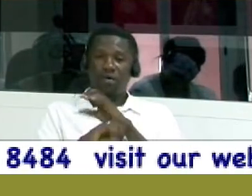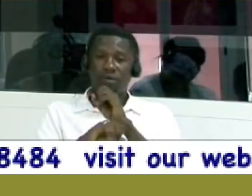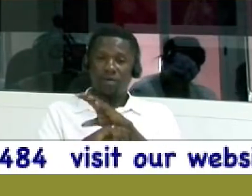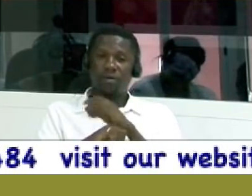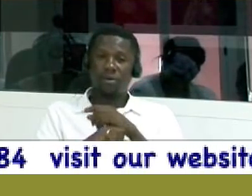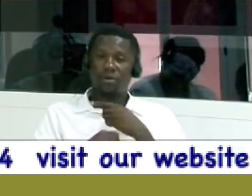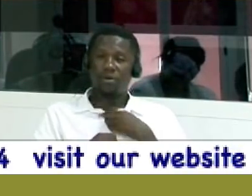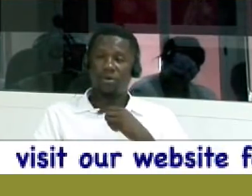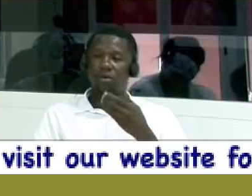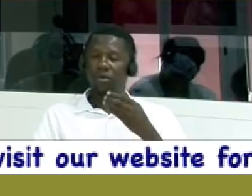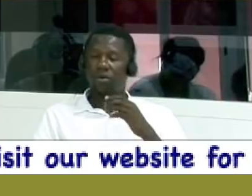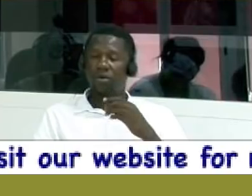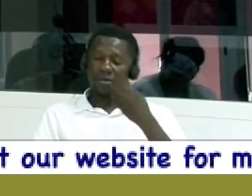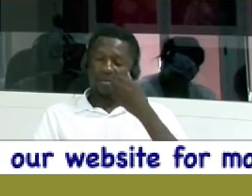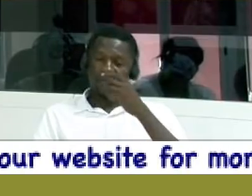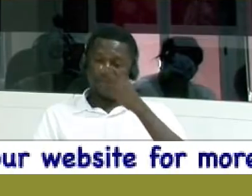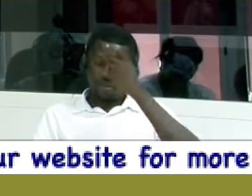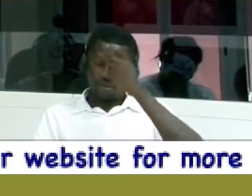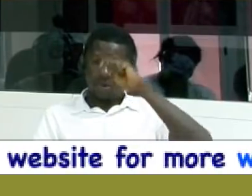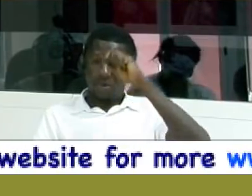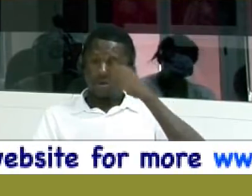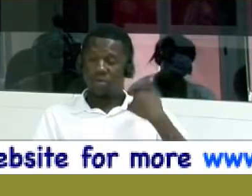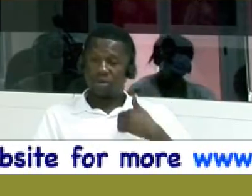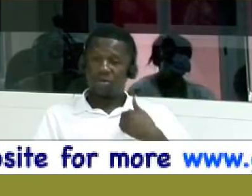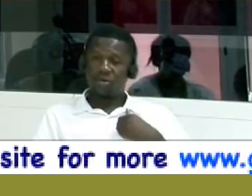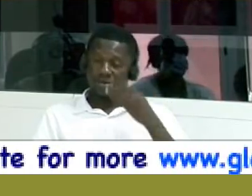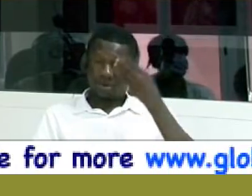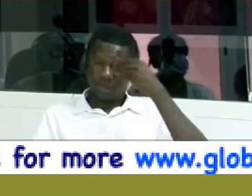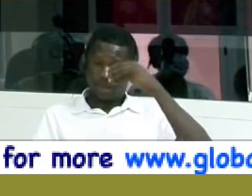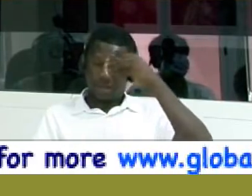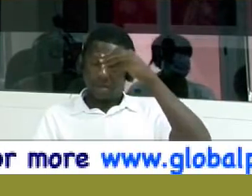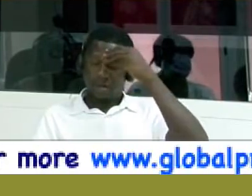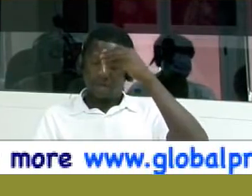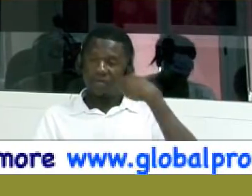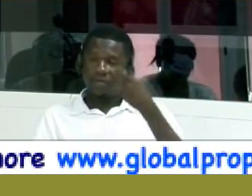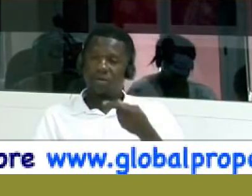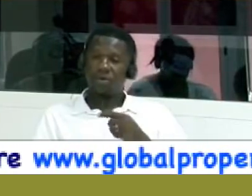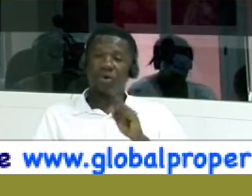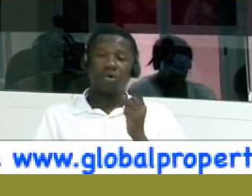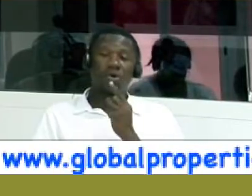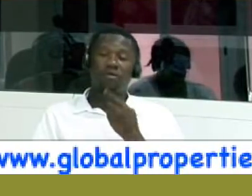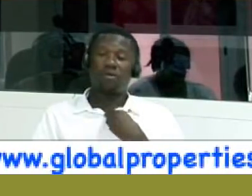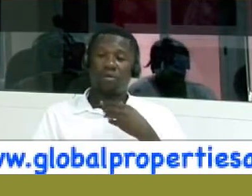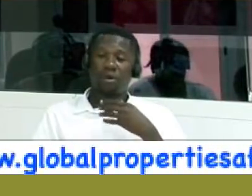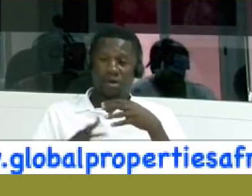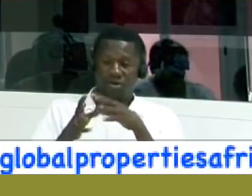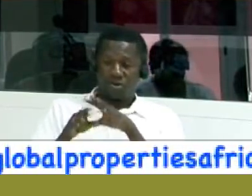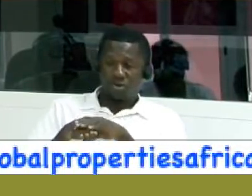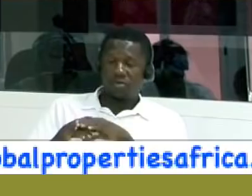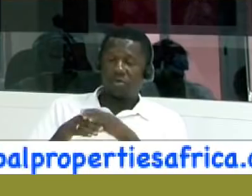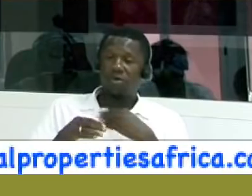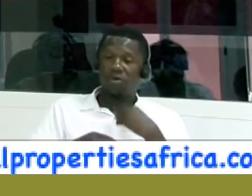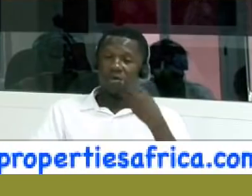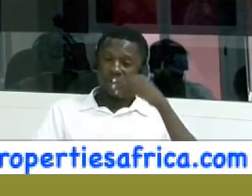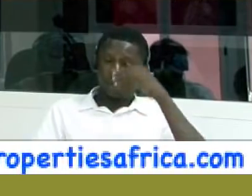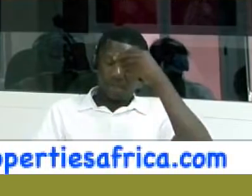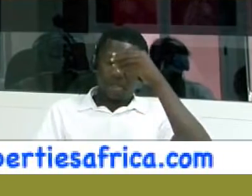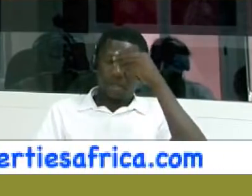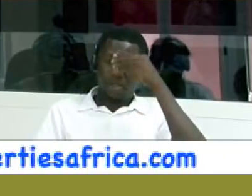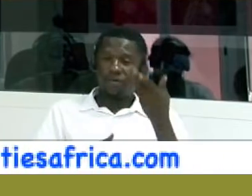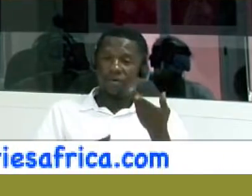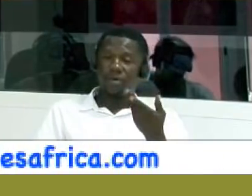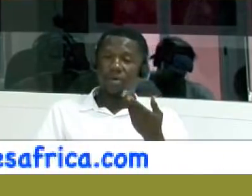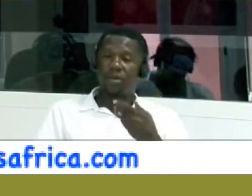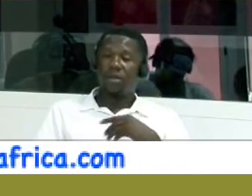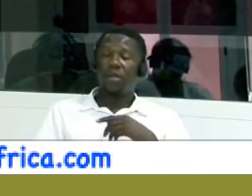Yes. The first thing, not only my colleagues to learn from, I think the first thing that one has to learn from this is, in